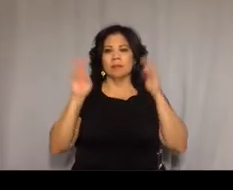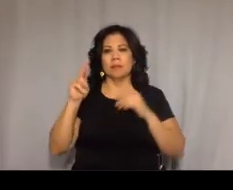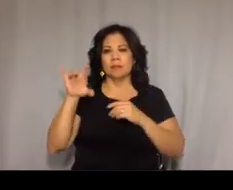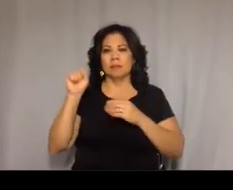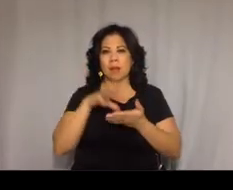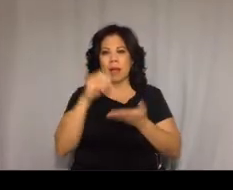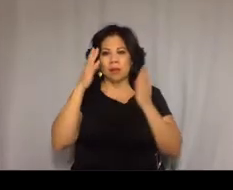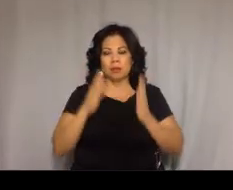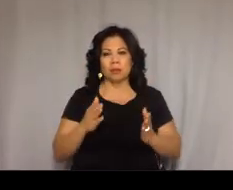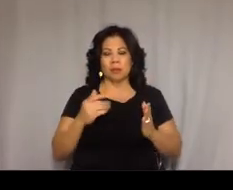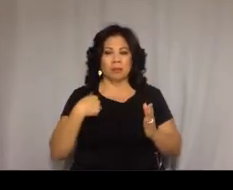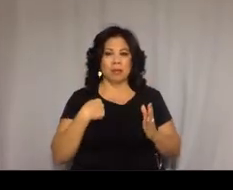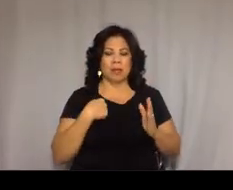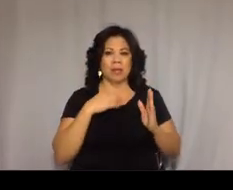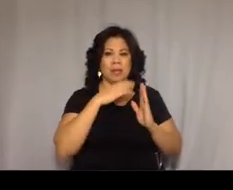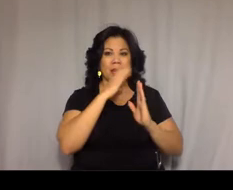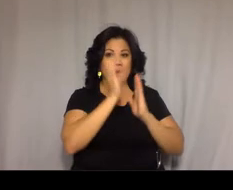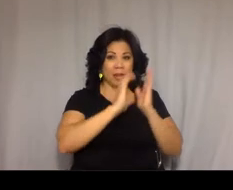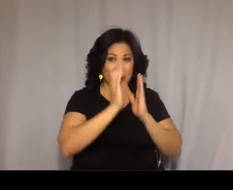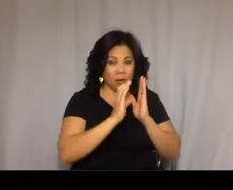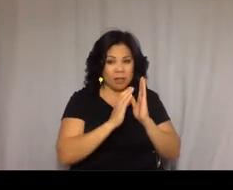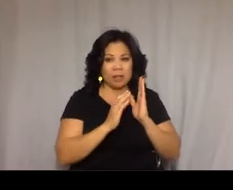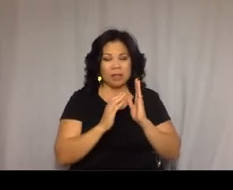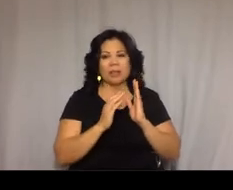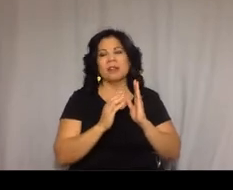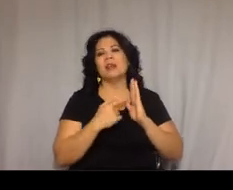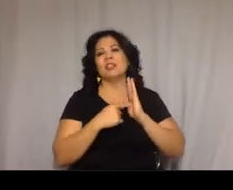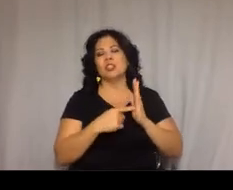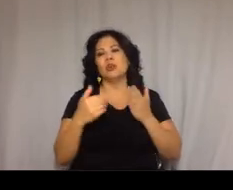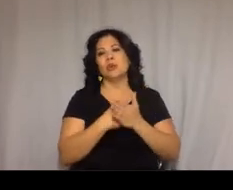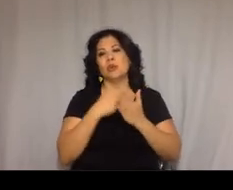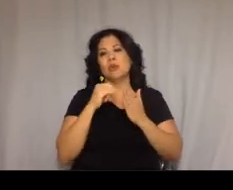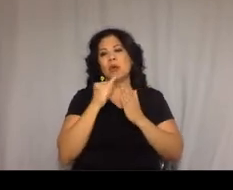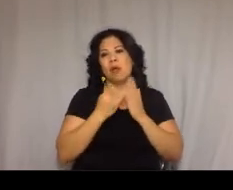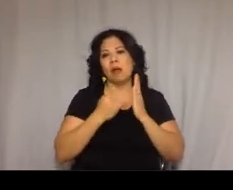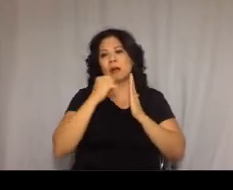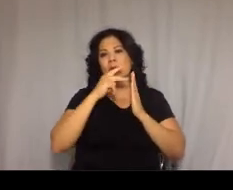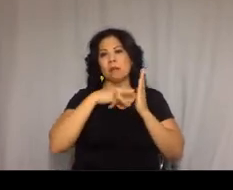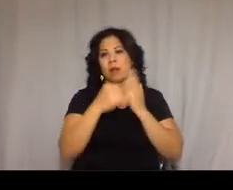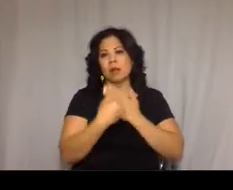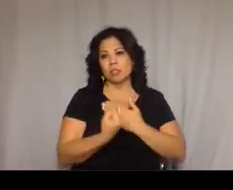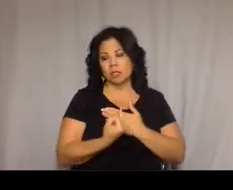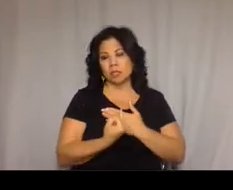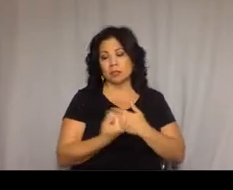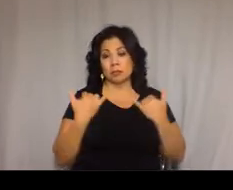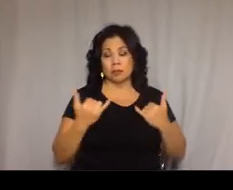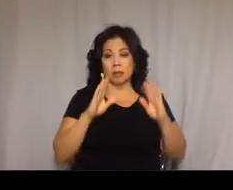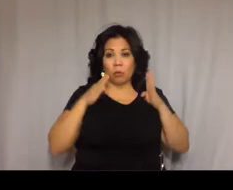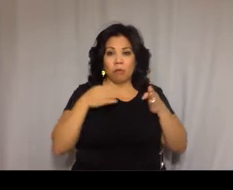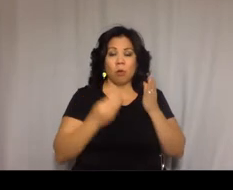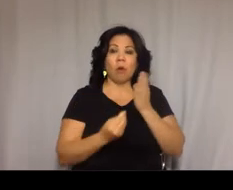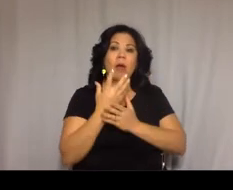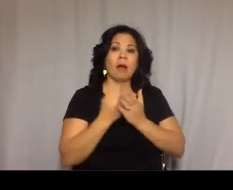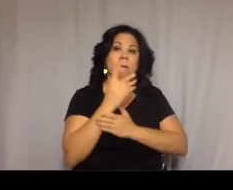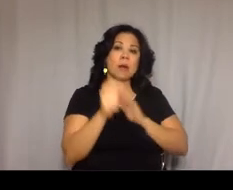Hello Miles Mustangs, it's Carolyn back with another art project for you. And today the project is all about spring.